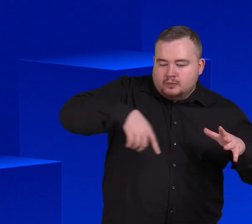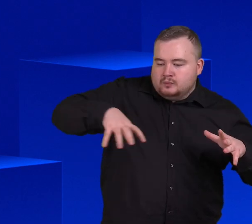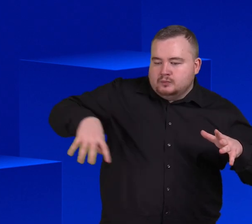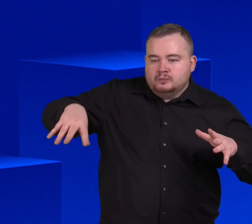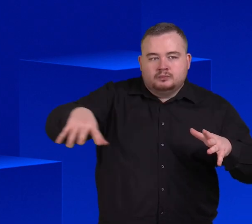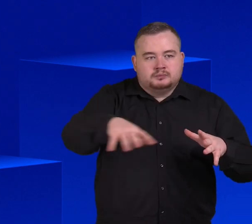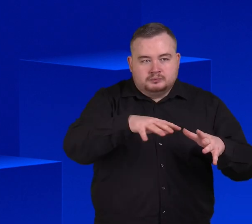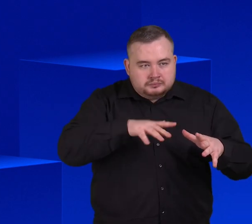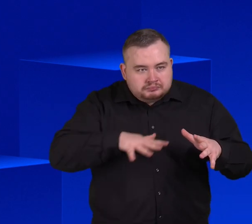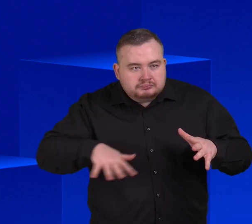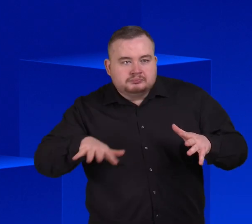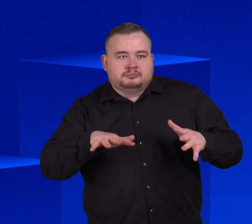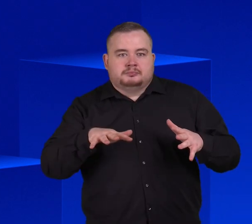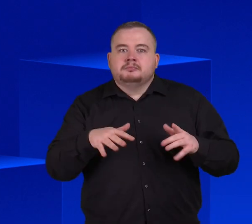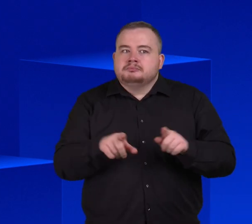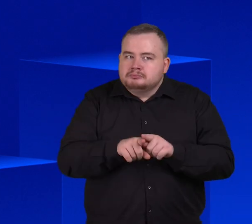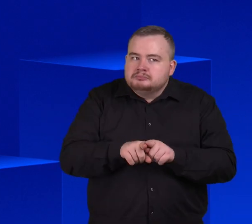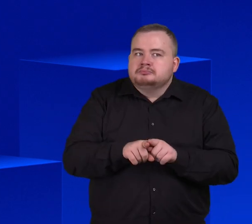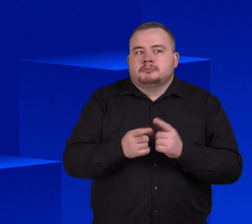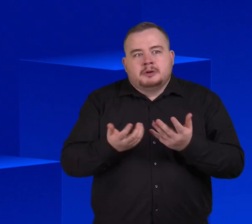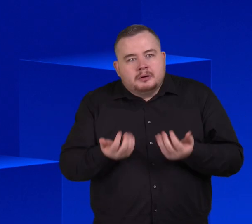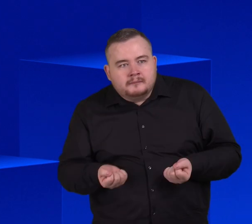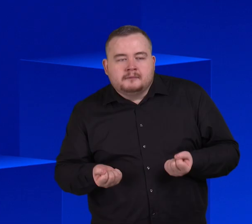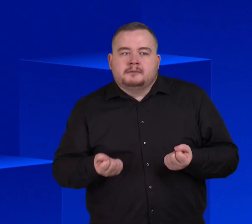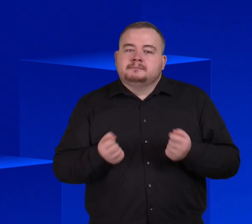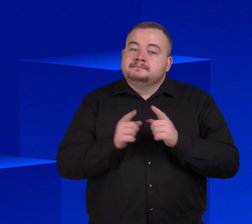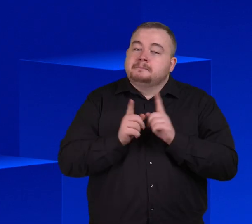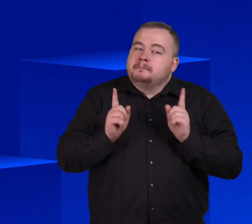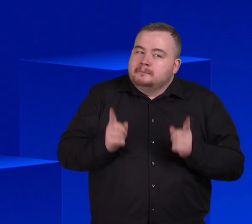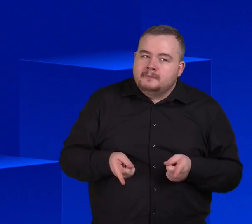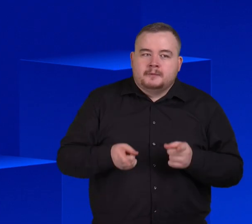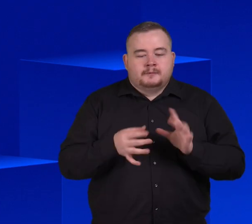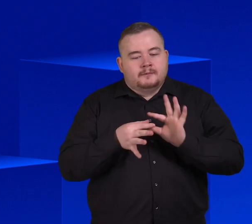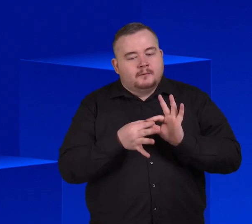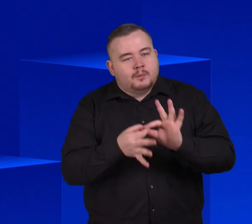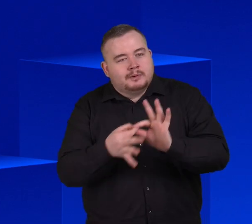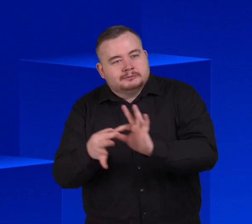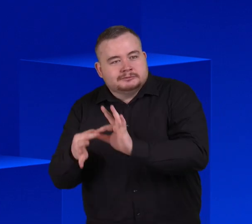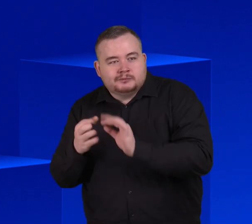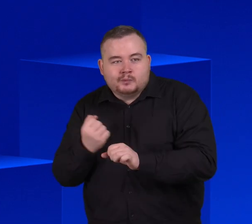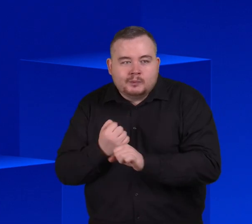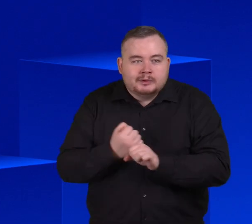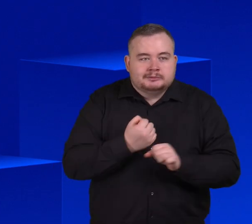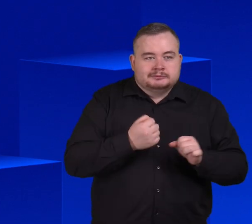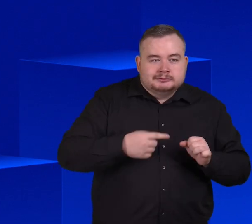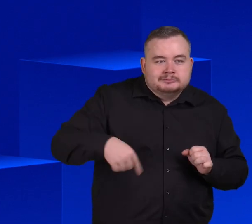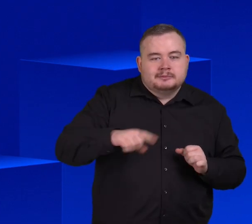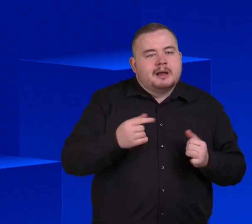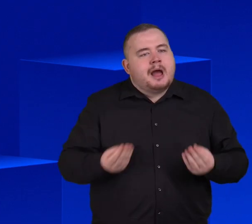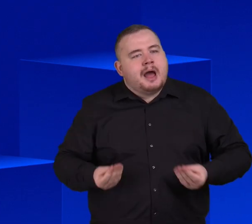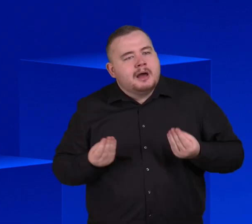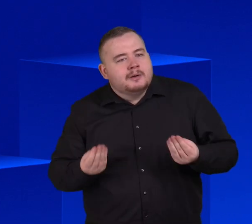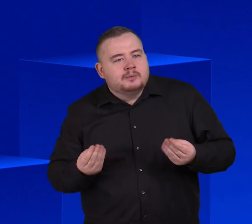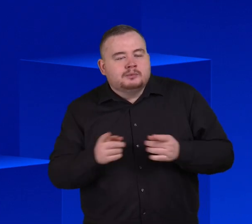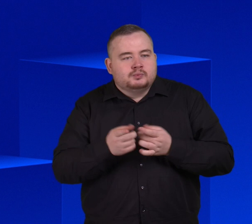common governance structures. So what we do, we offer scenarios, and through scenario thinking, sometimes with elements